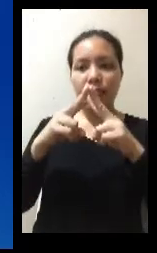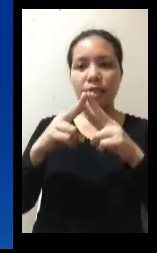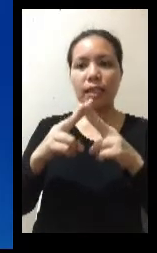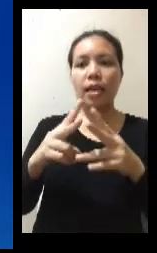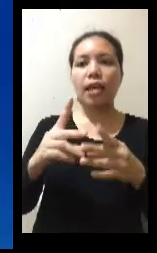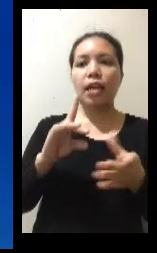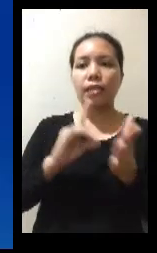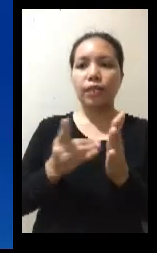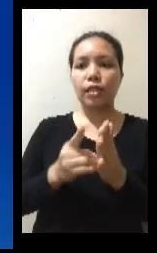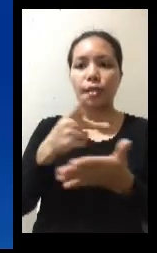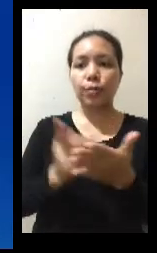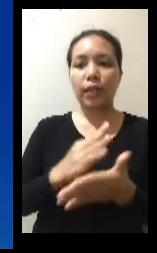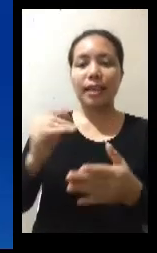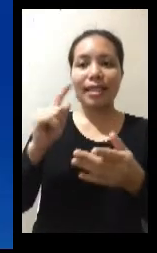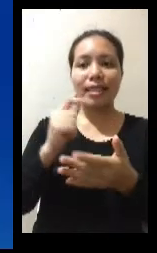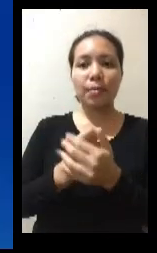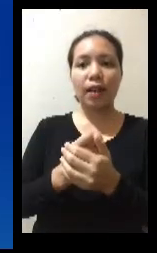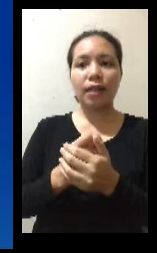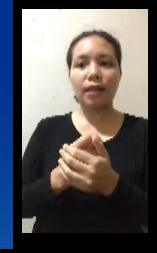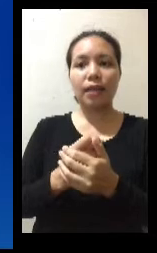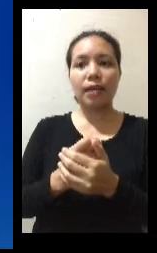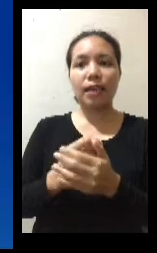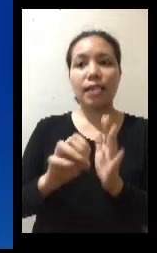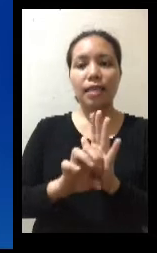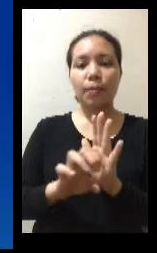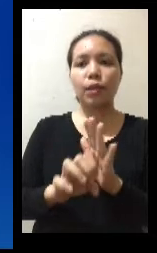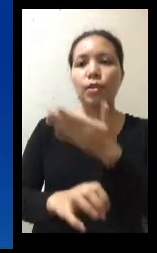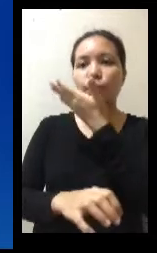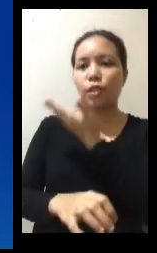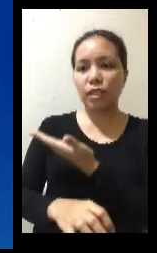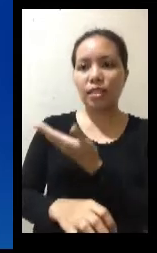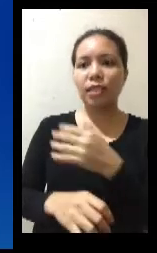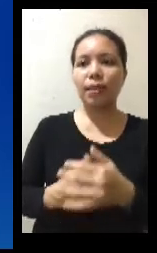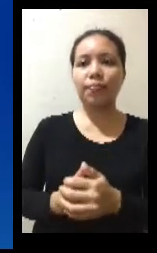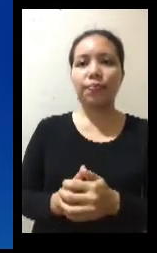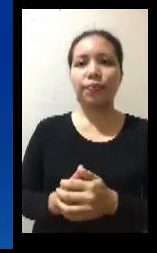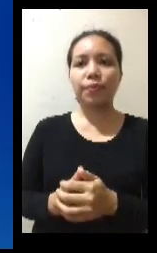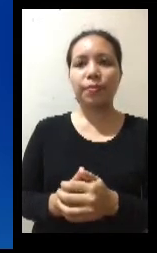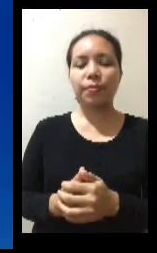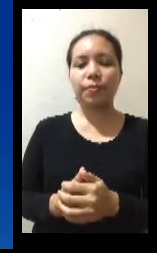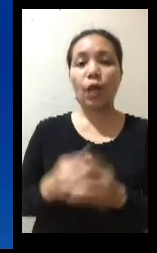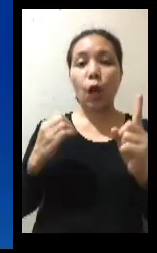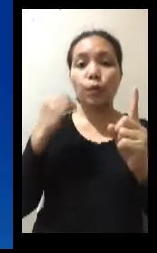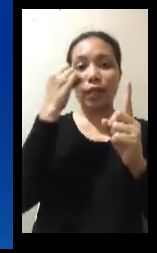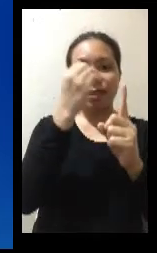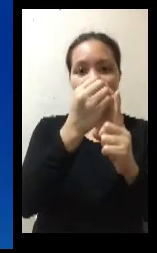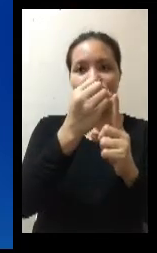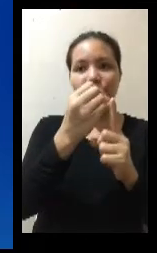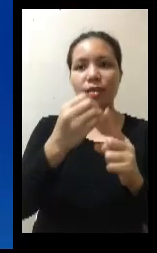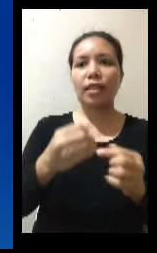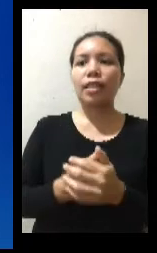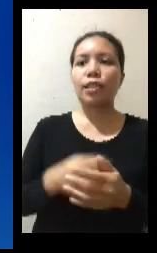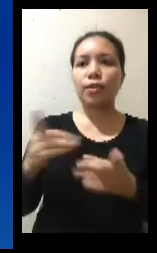Today's lesson is about volcanoes, its definition, parts, and types. This lesson addresses the